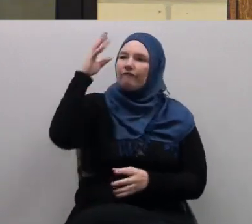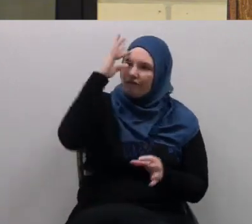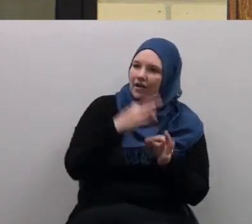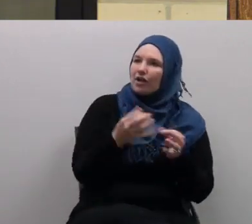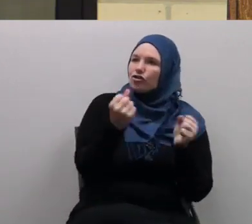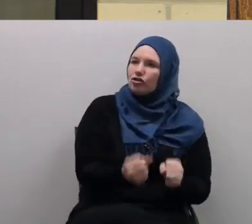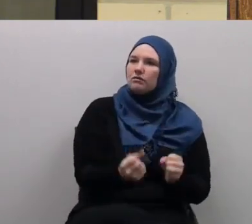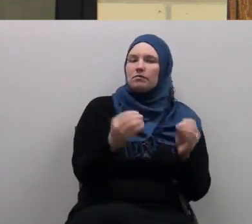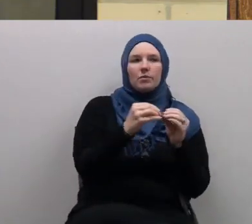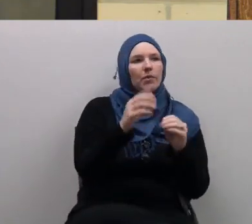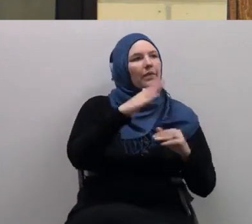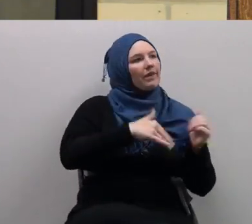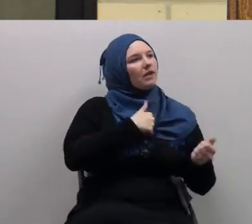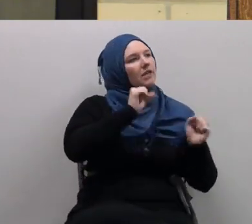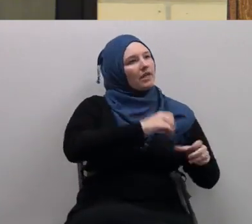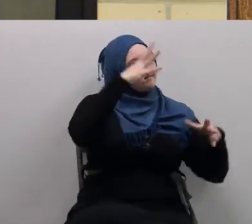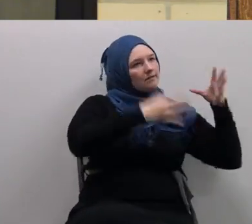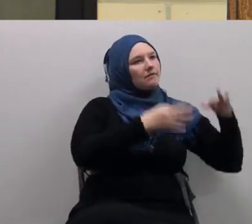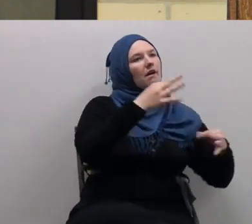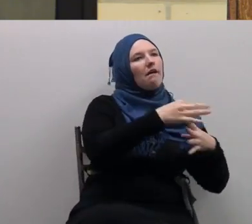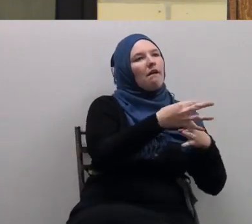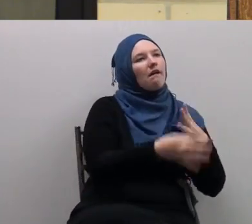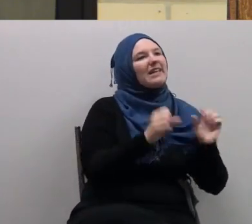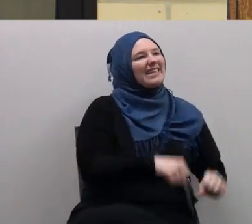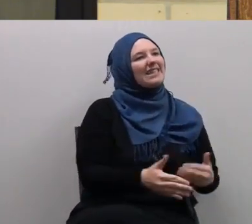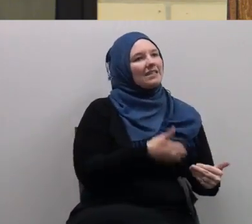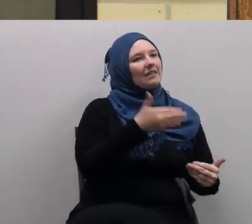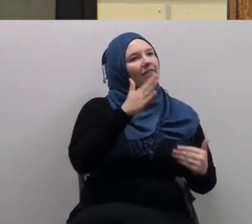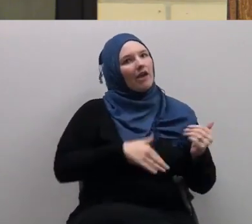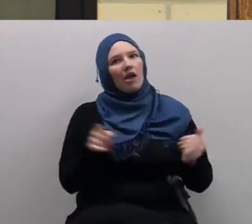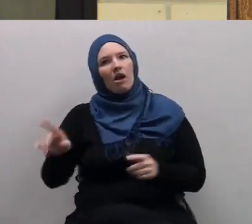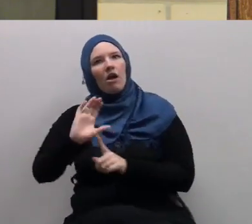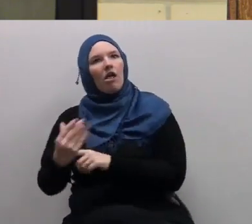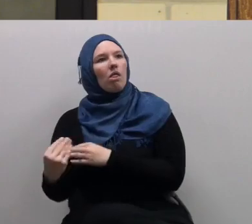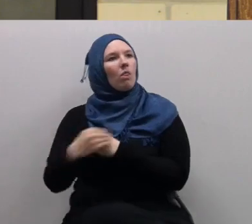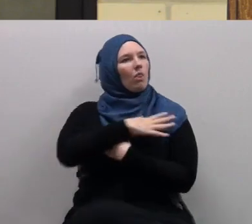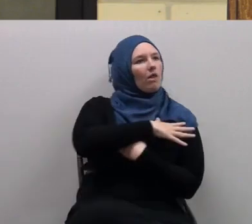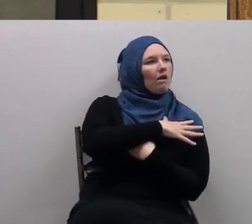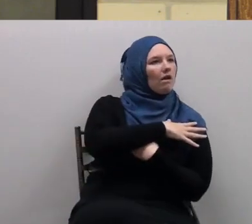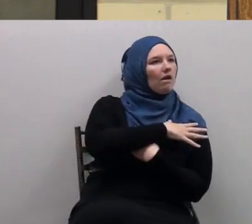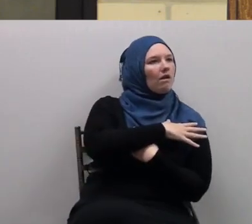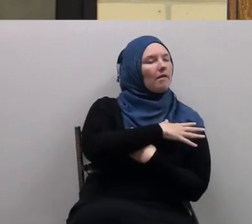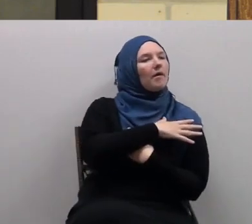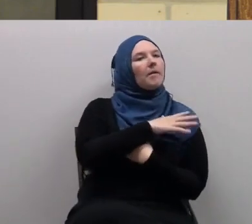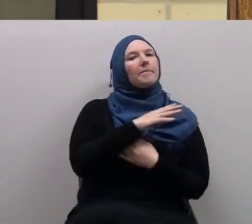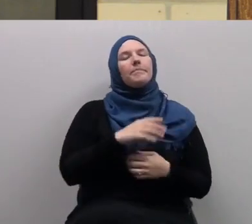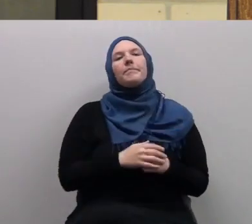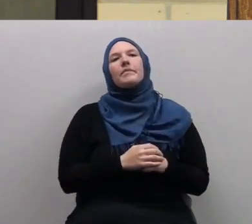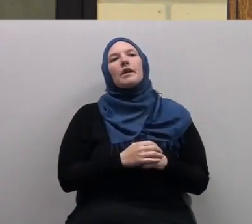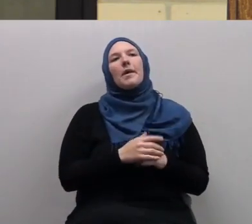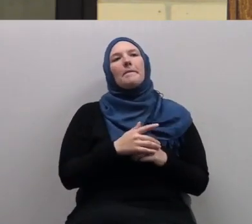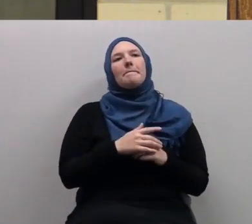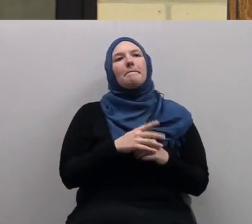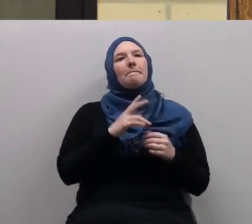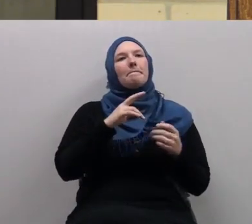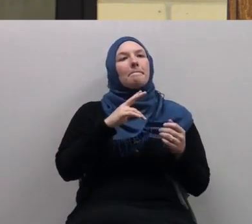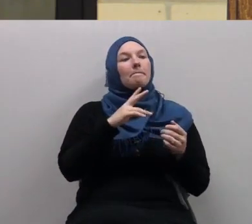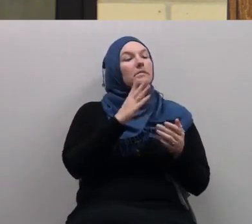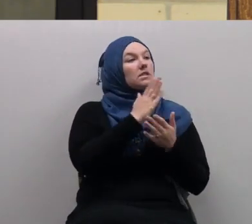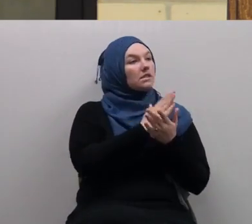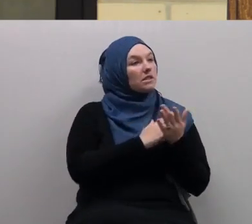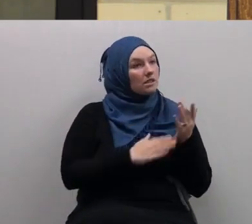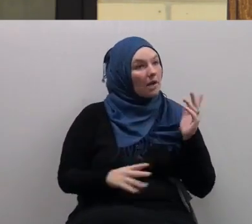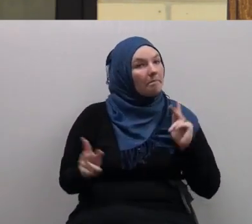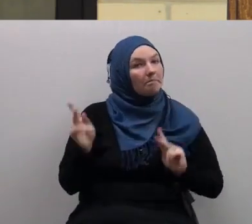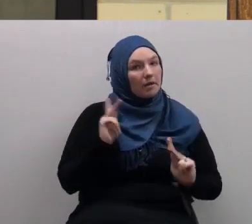Allah is an opportunist's relationship, meaning somebody who only relates to Allah when